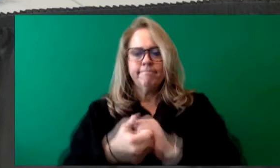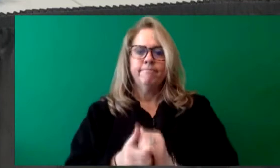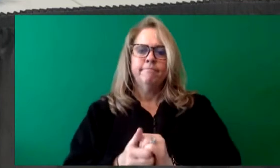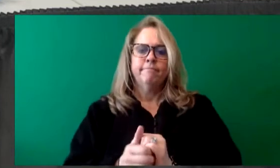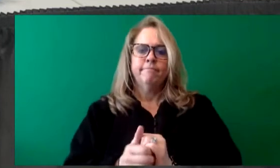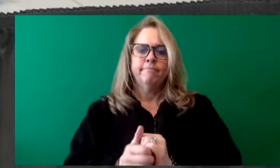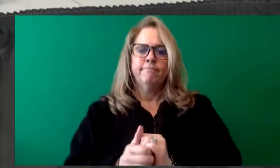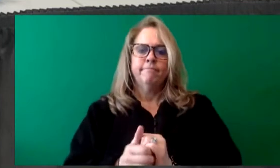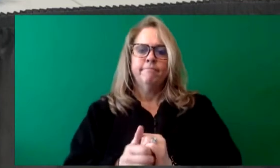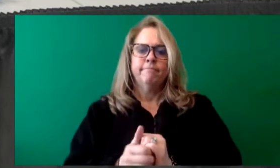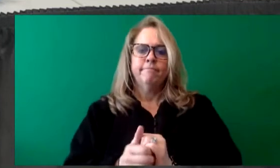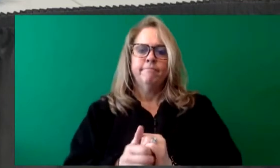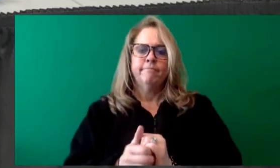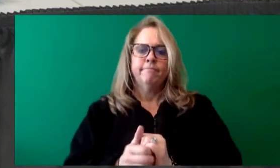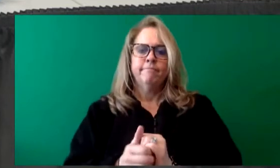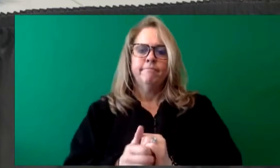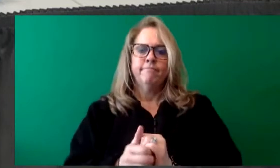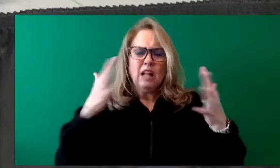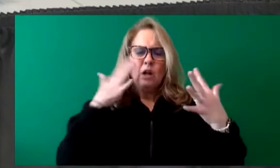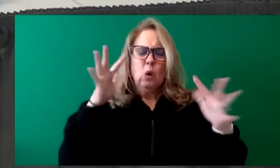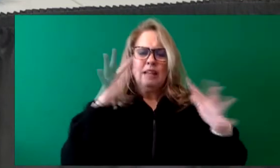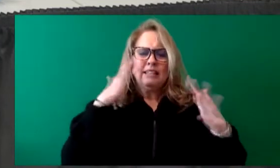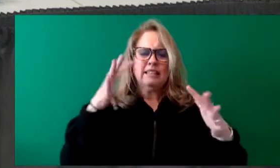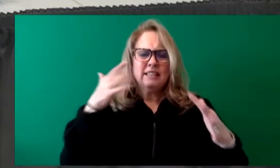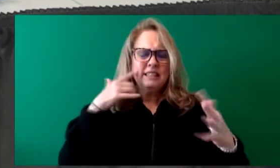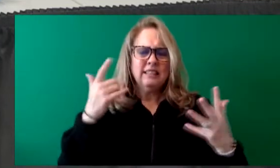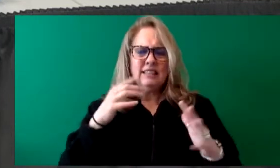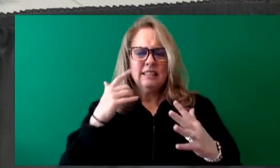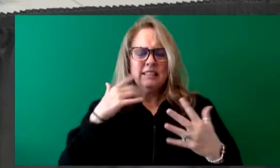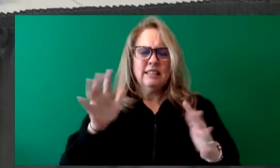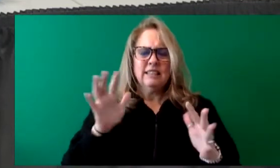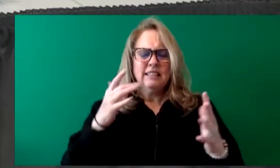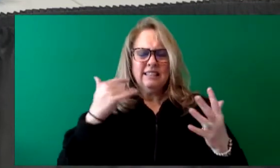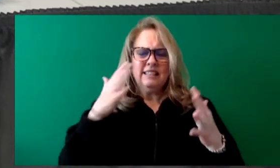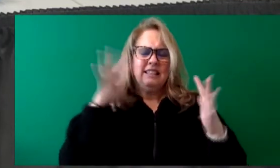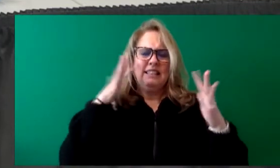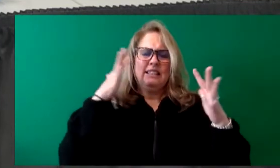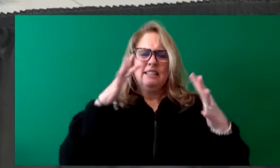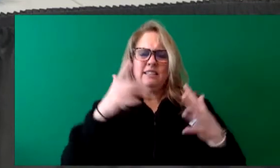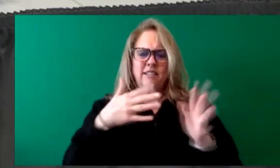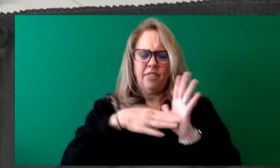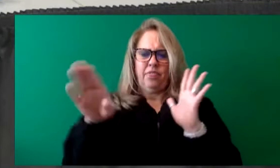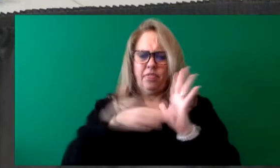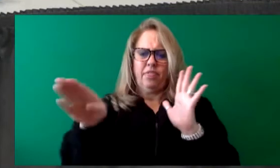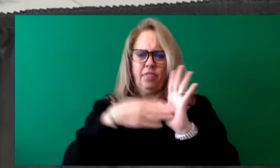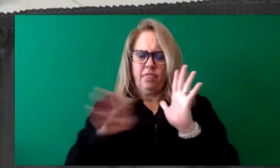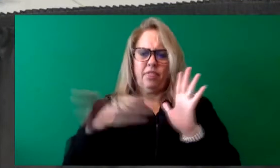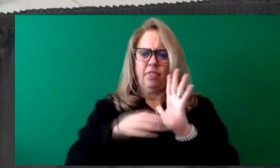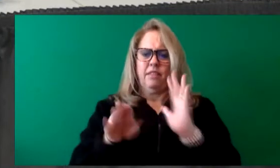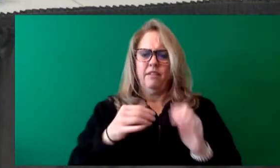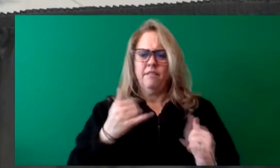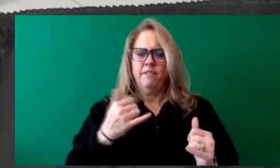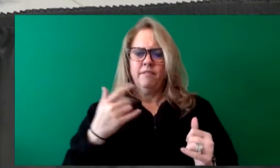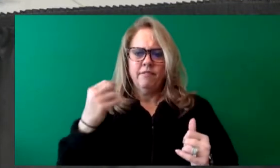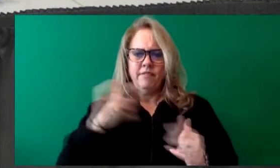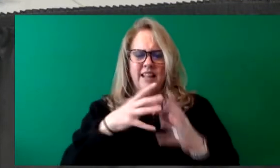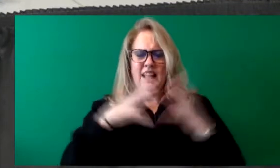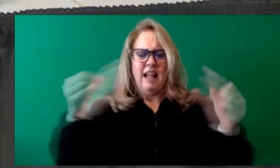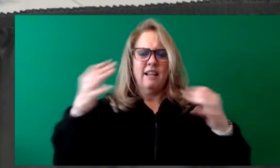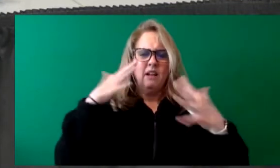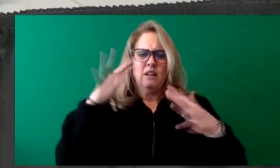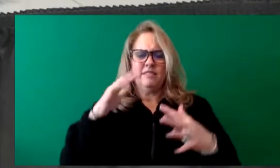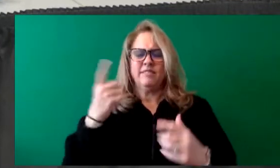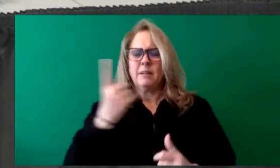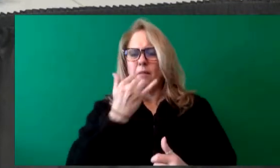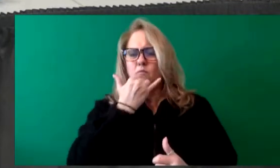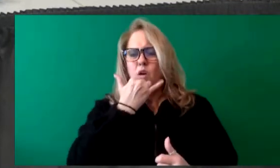Thank you, public health. Public health. Public health. Public health. Public health. Public health. Public health. Public health. Public health. Public health. Public health. Public health. Public